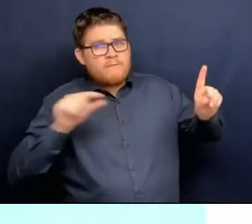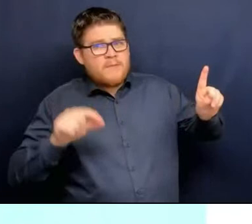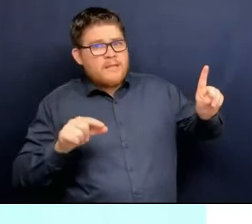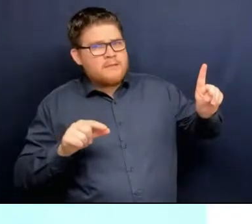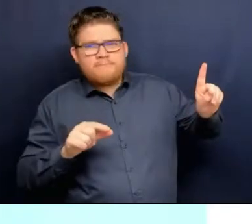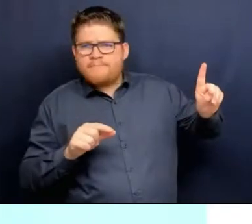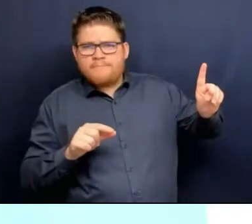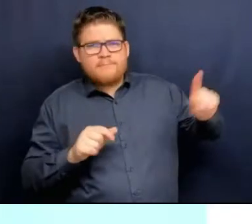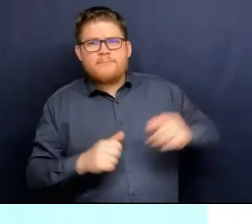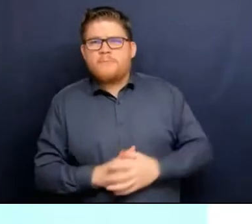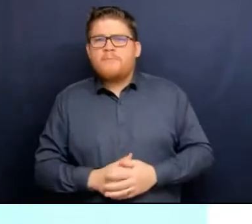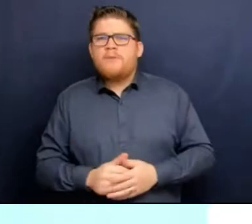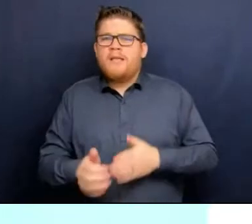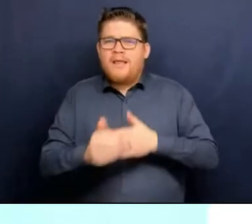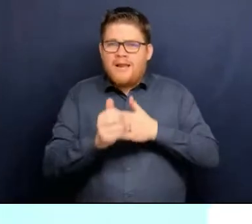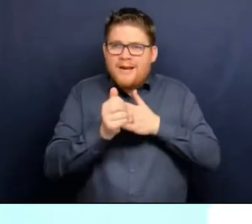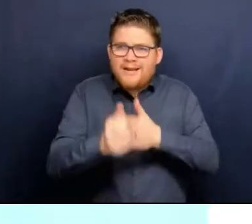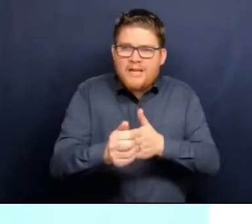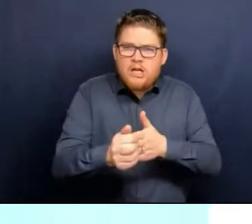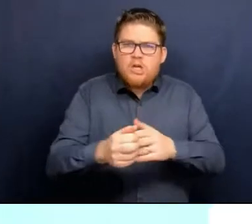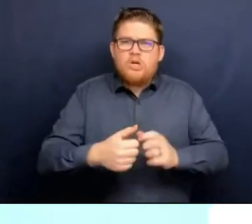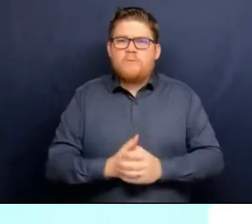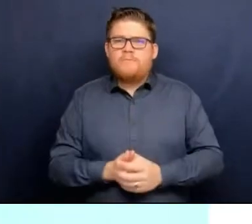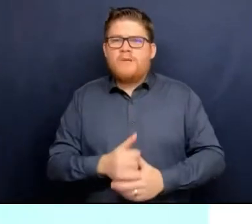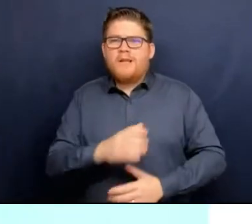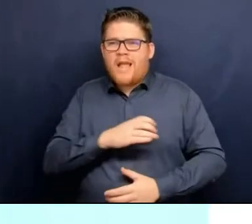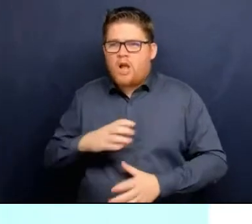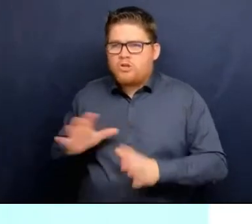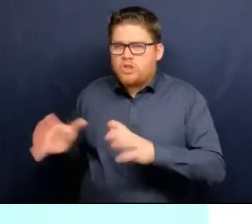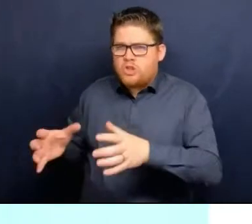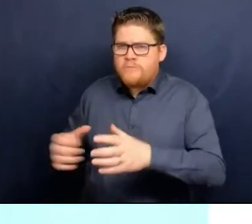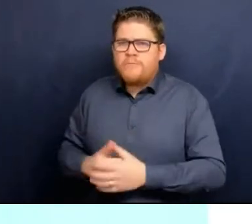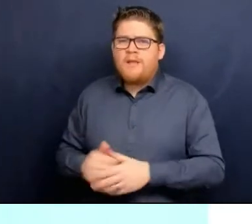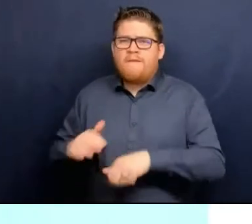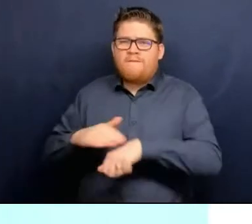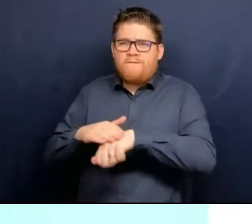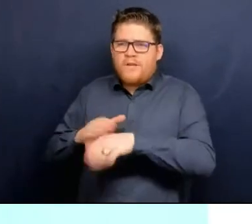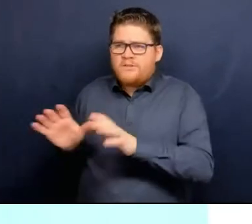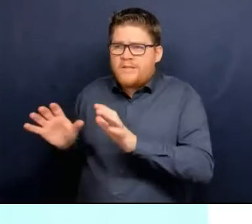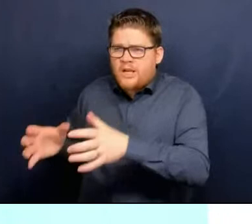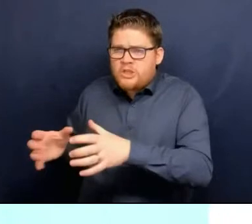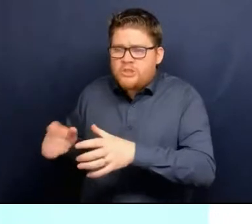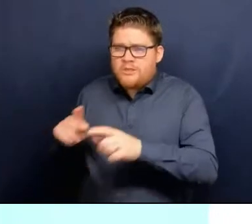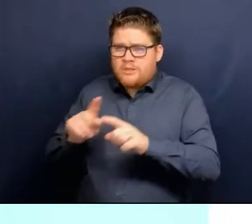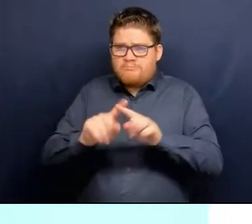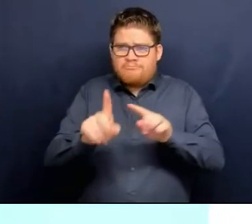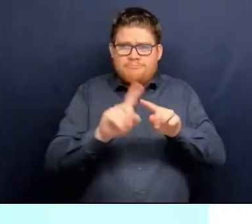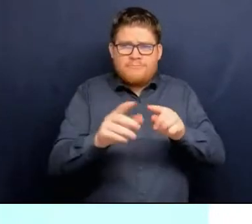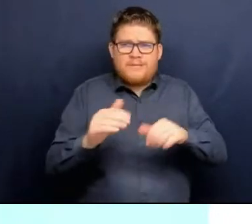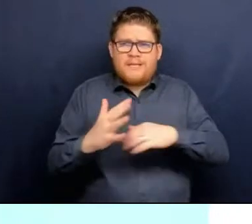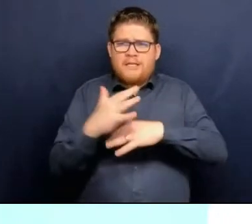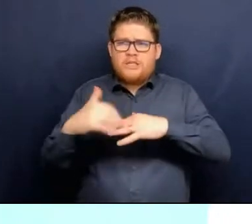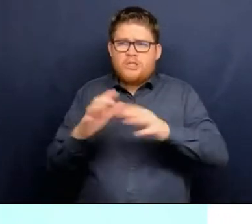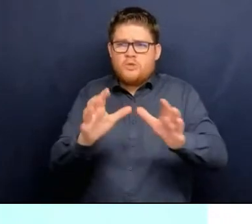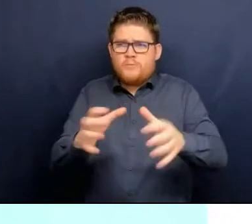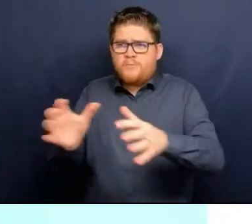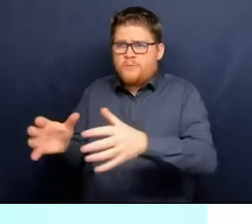as well as numerous First Nation title and rights holders across this province who participated in the development of those